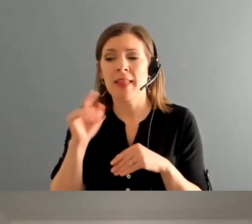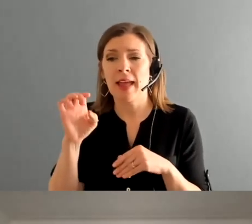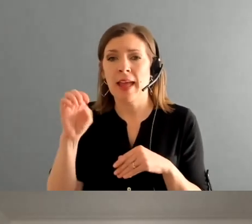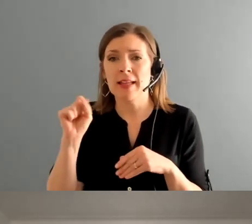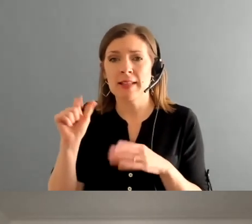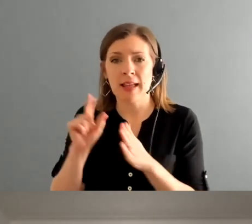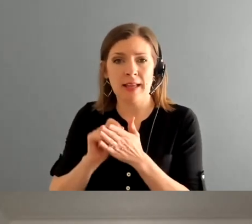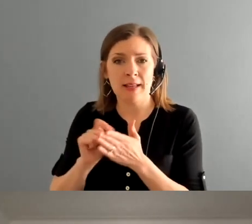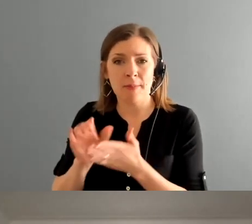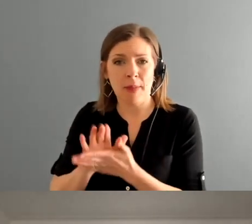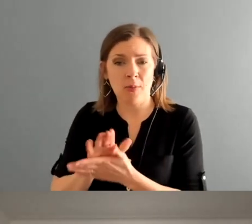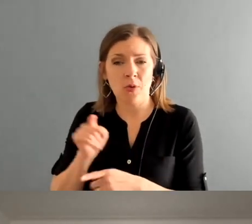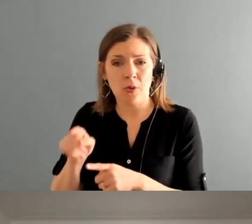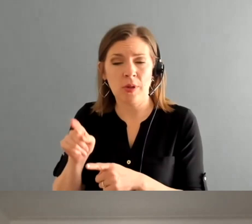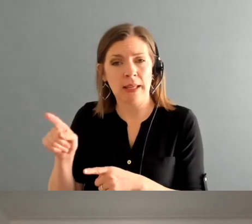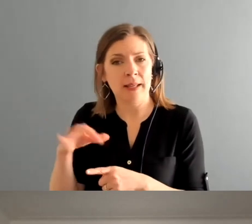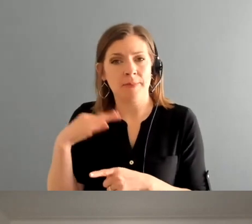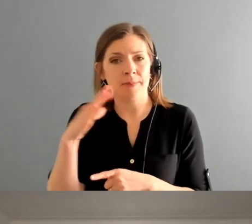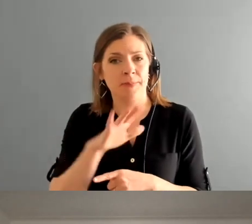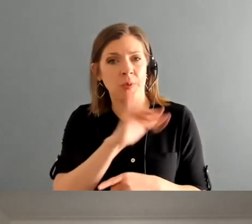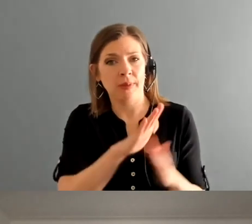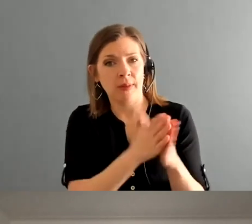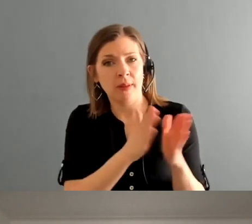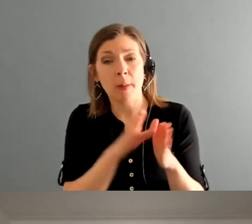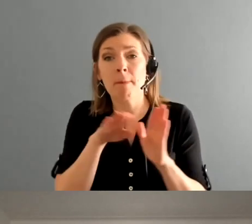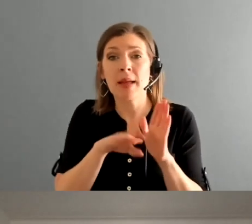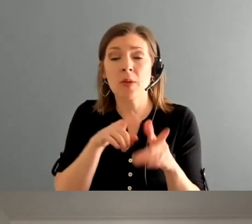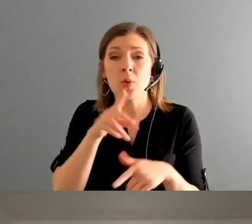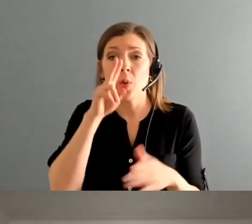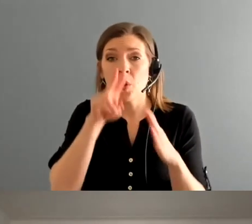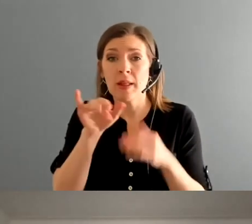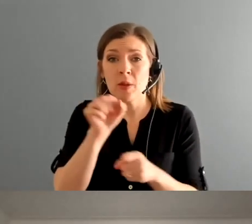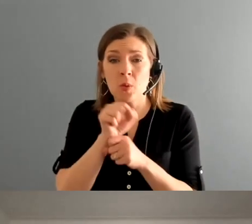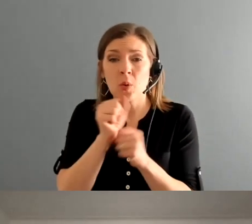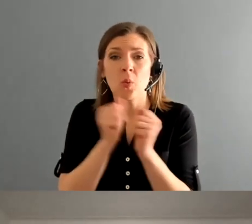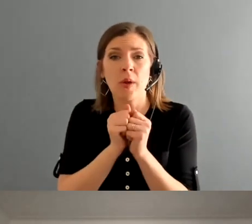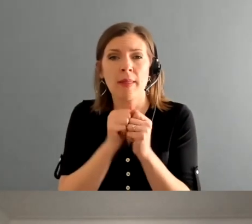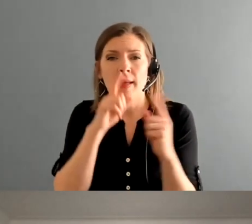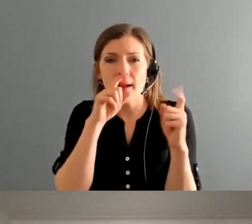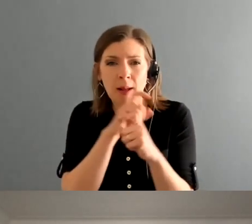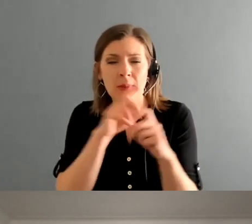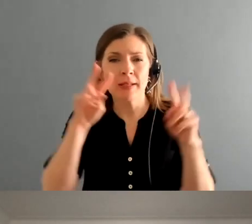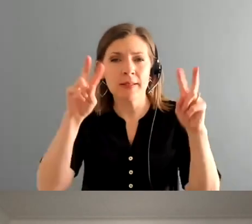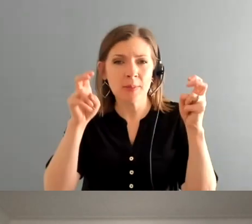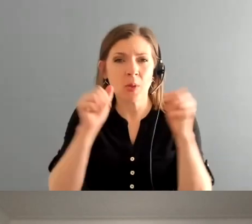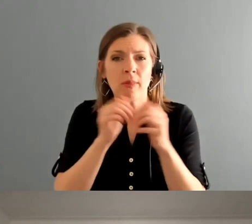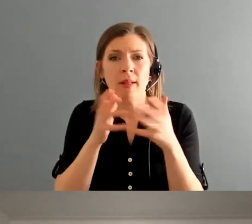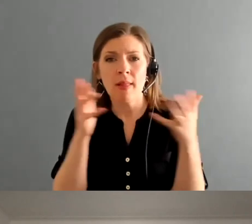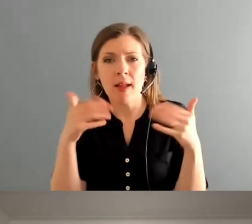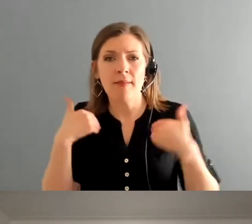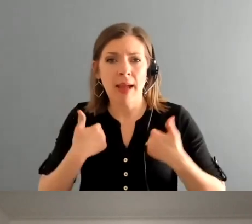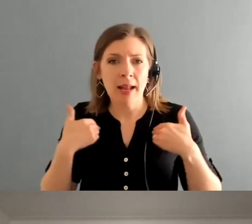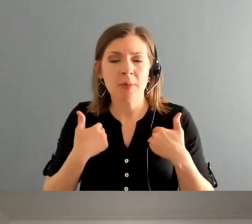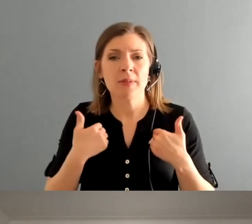essay he contributed to that catalog, basically when you look at these works with complex subjects, with a lot of animals